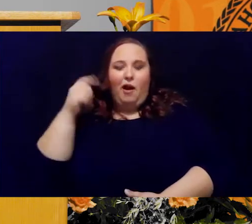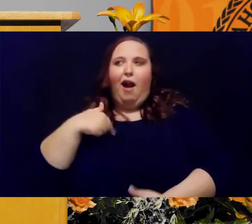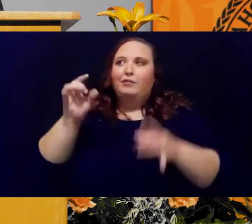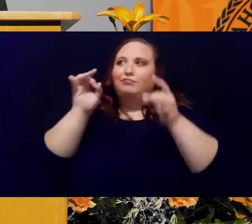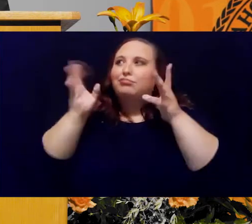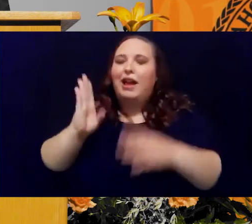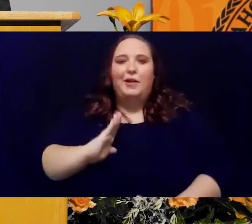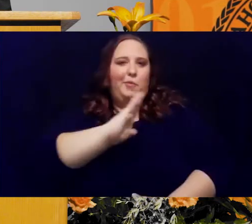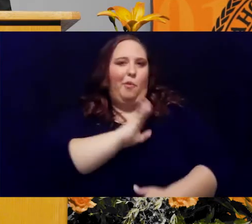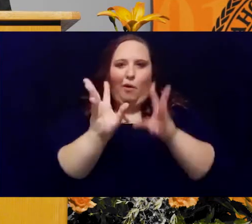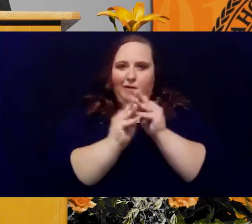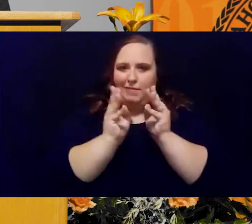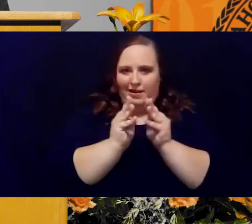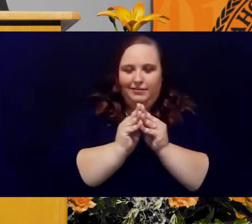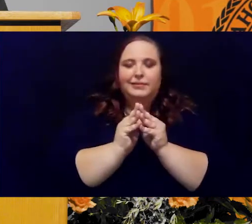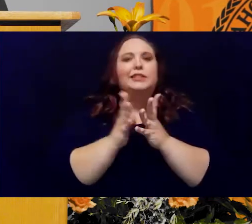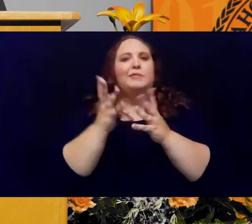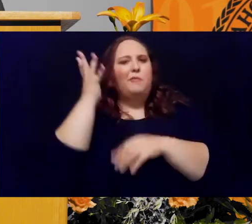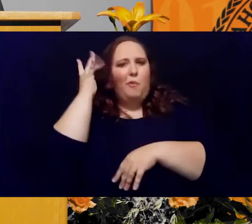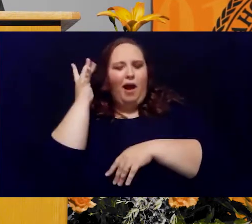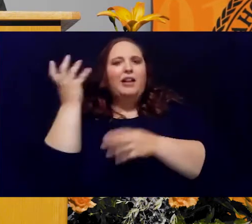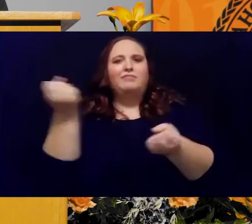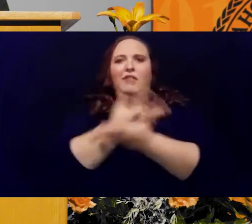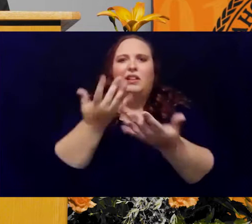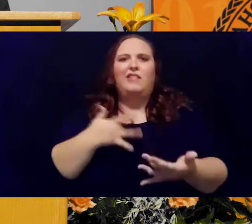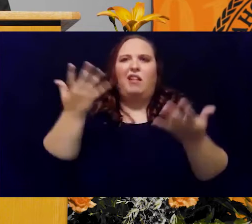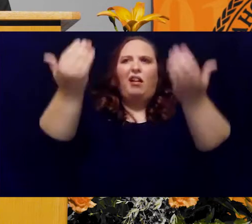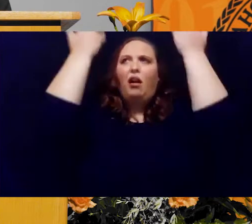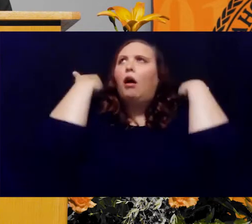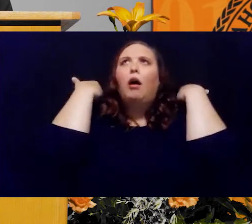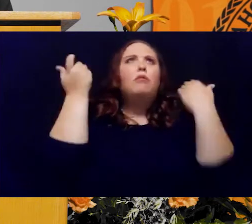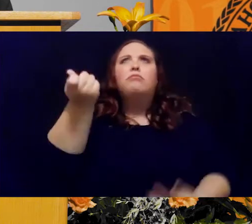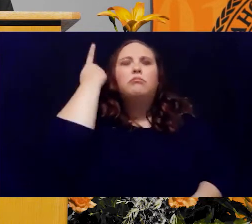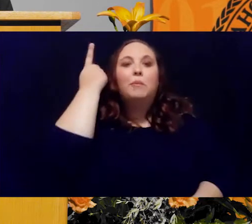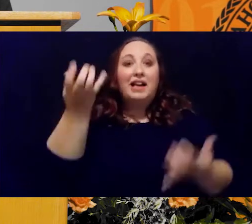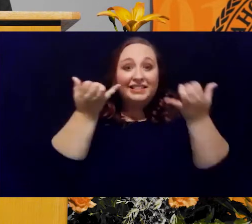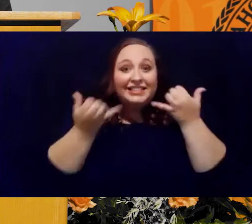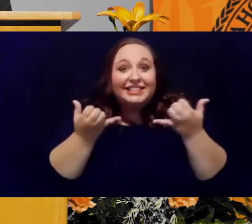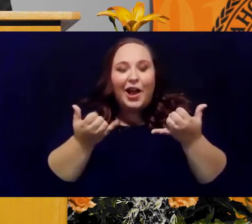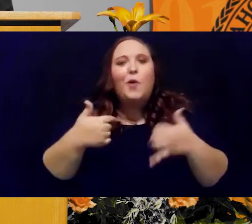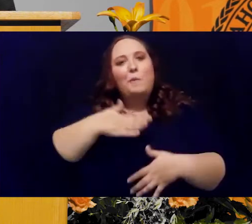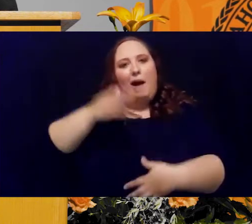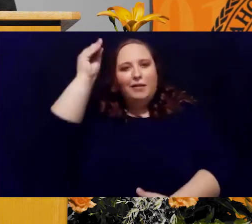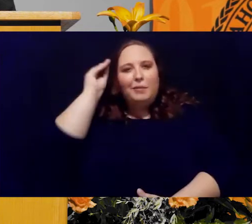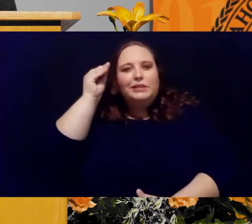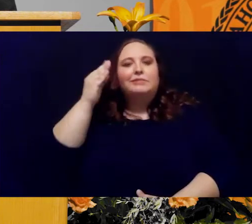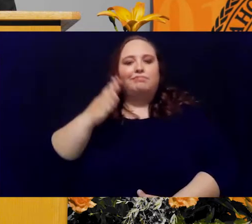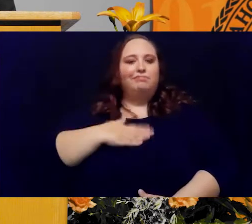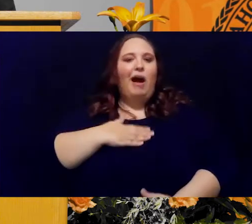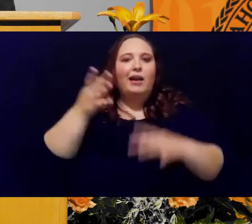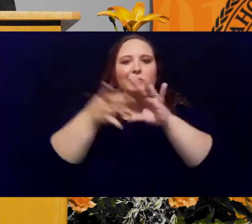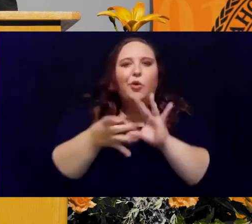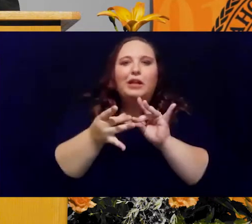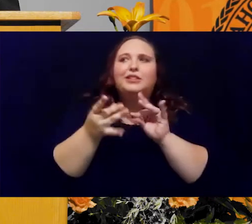hate board meetings for my husband's business because nearly everything went over my head. Yet now, I have worthwhile input for those